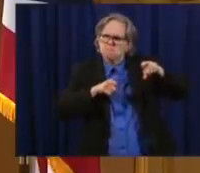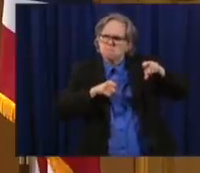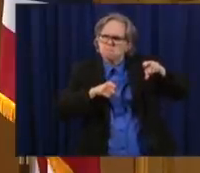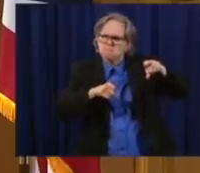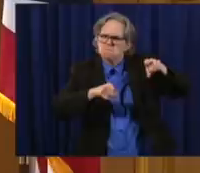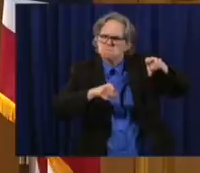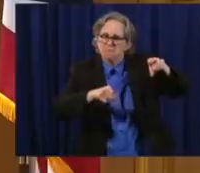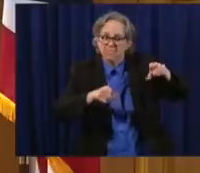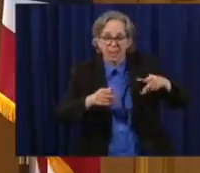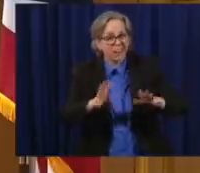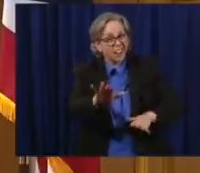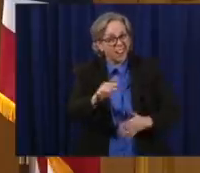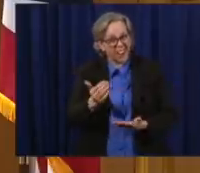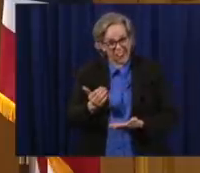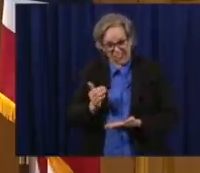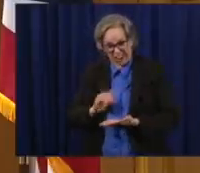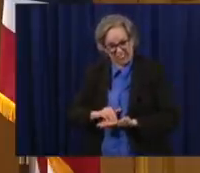and